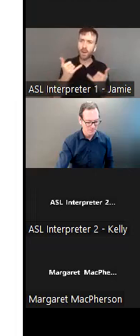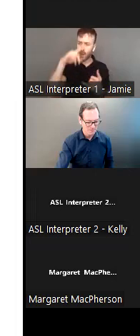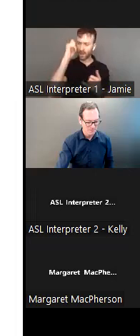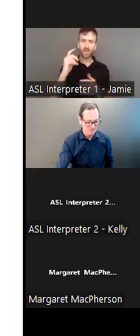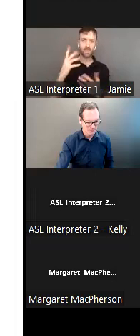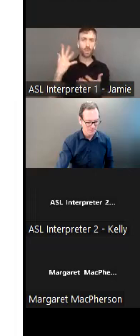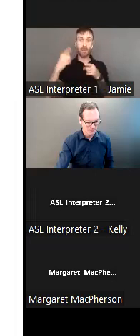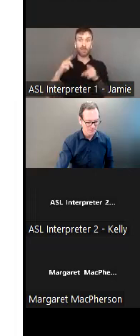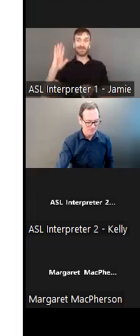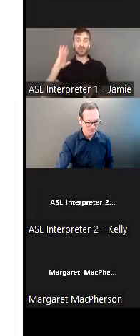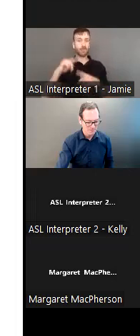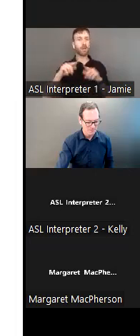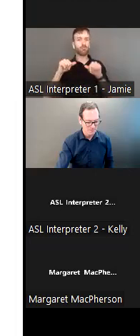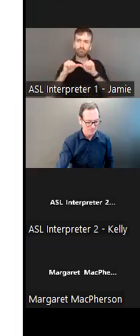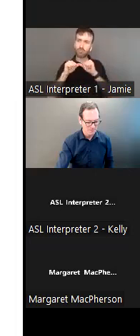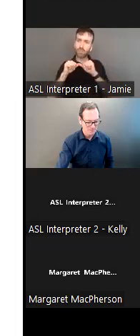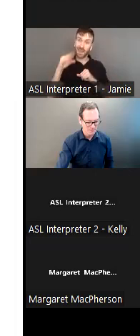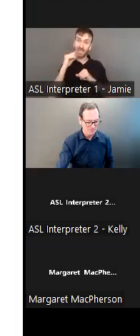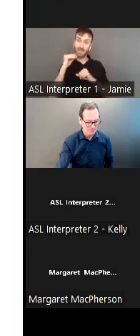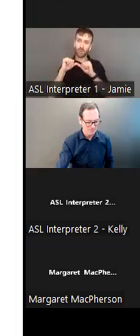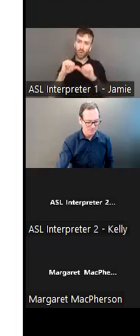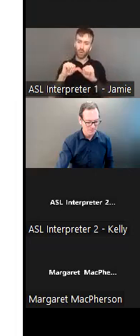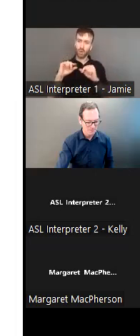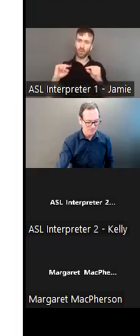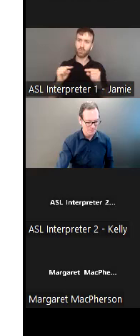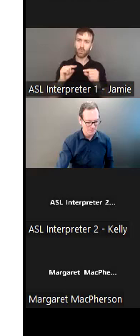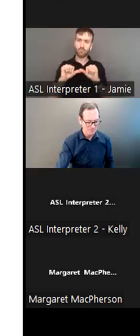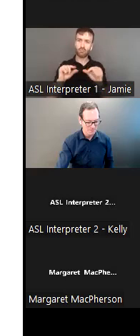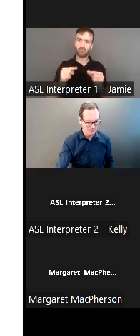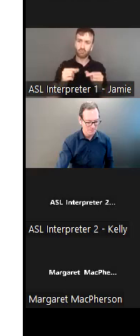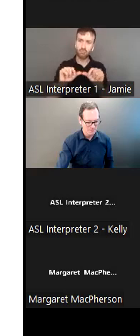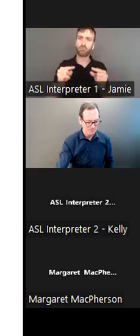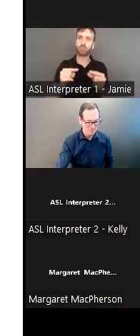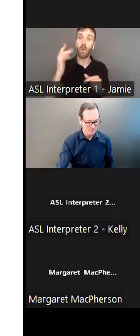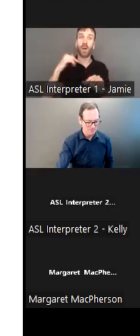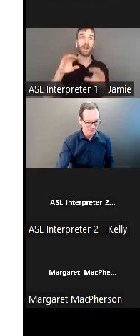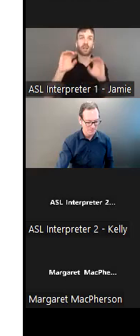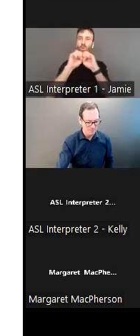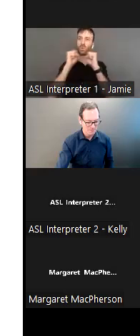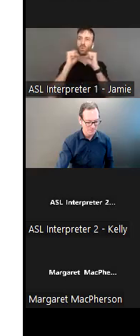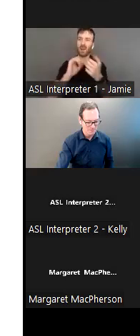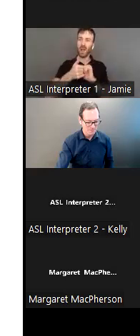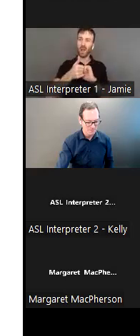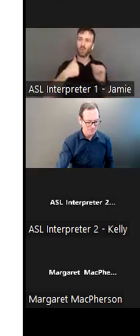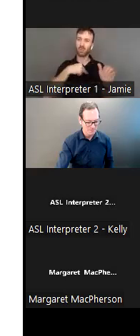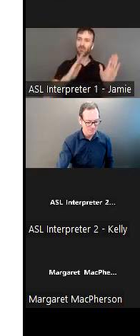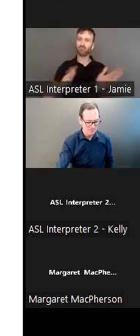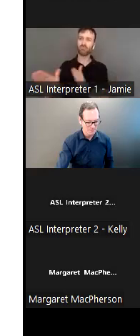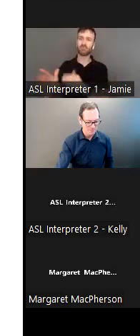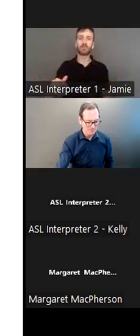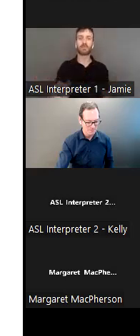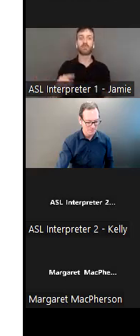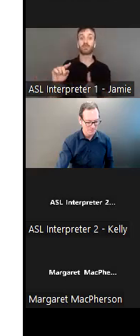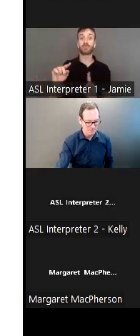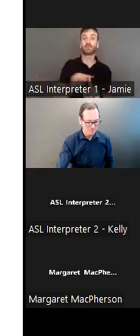but this ongoing experience of harm because of the way that we've organized society. And then the knowledge of all of this